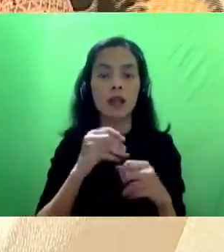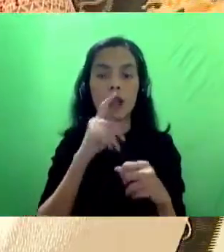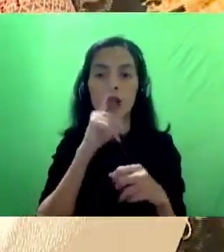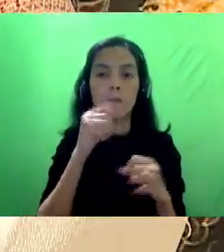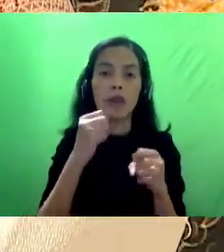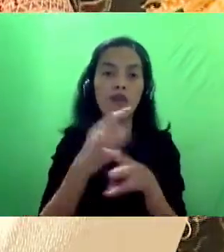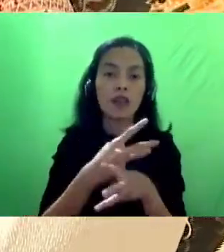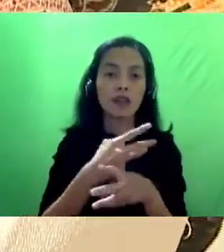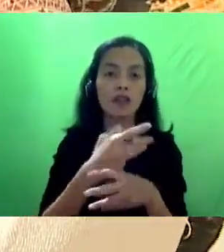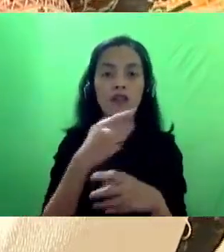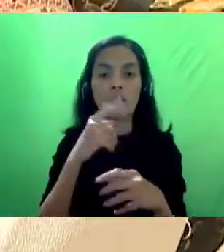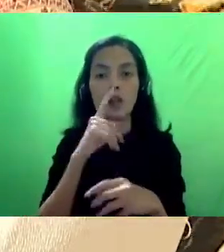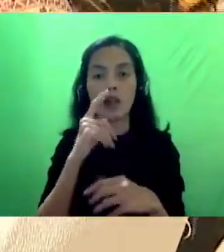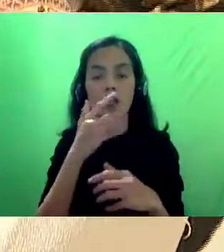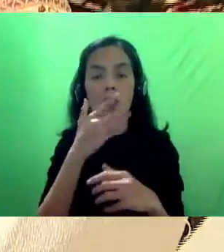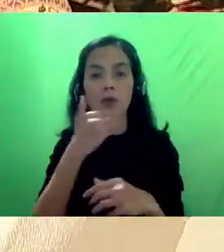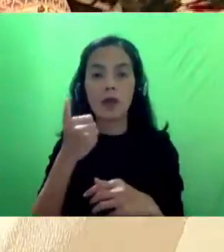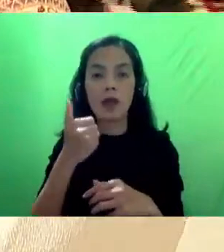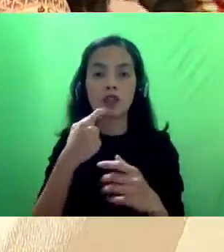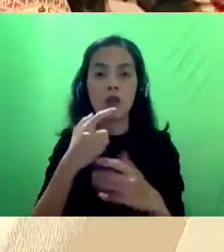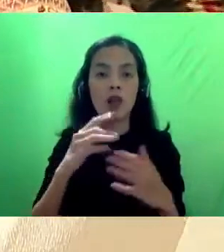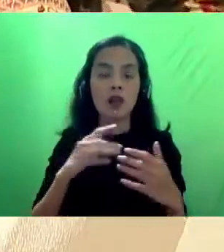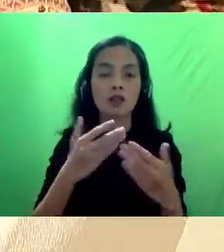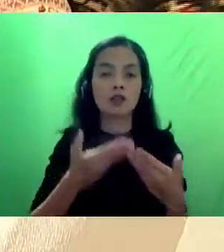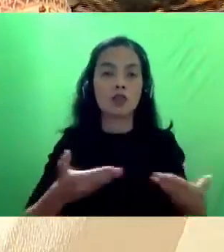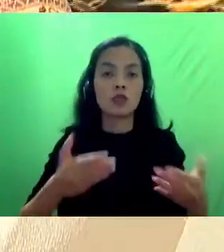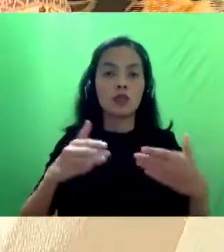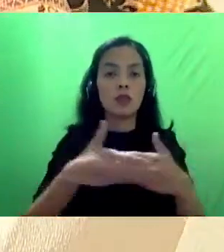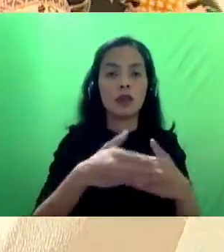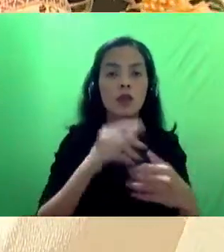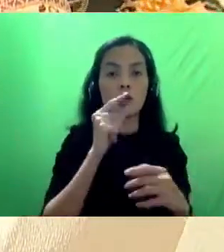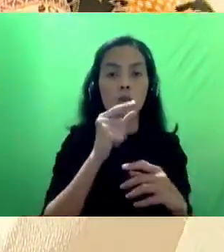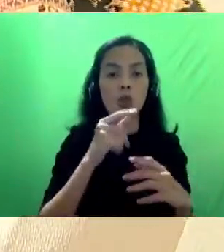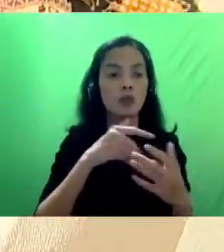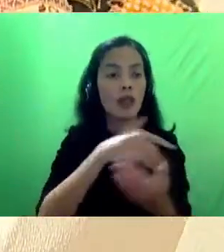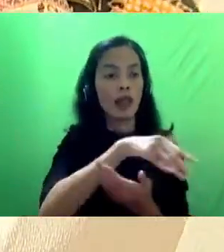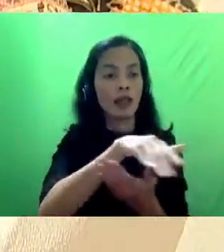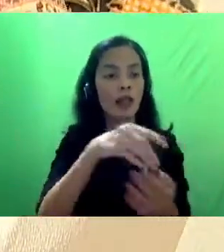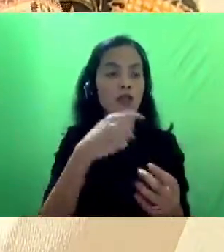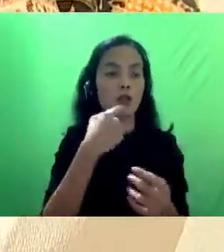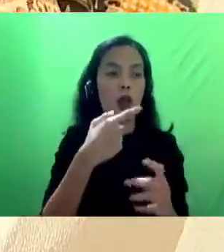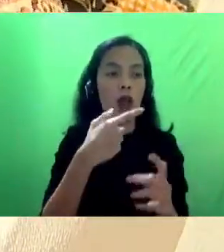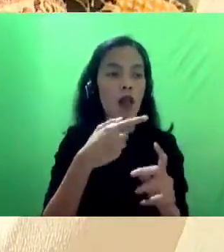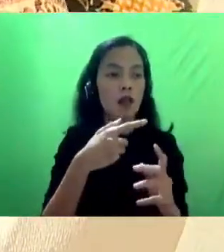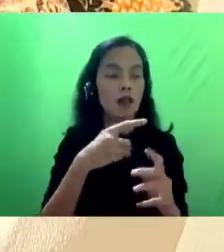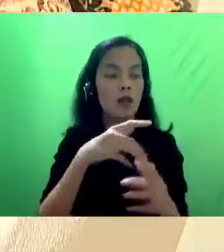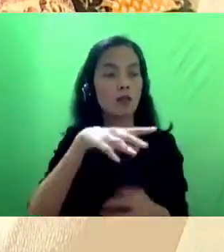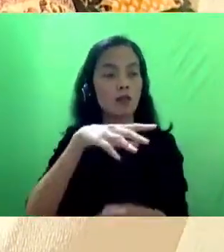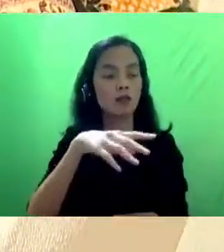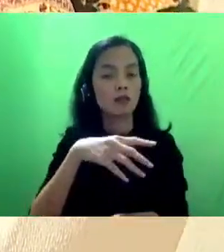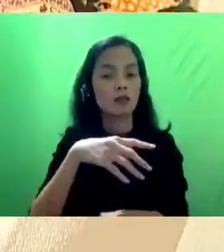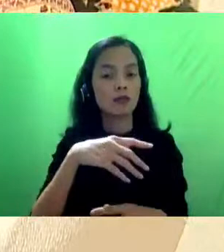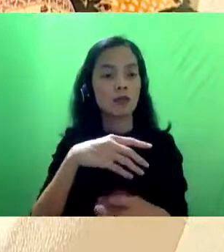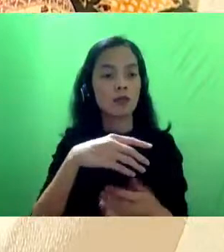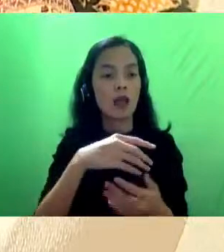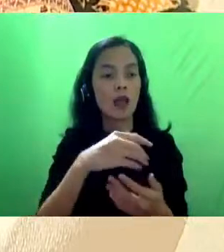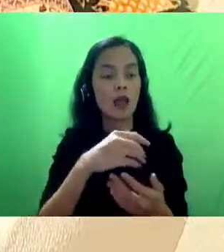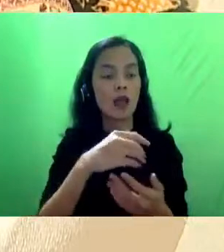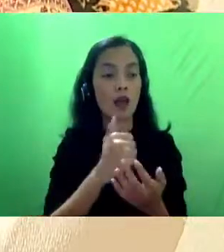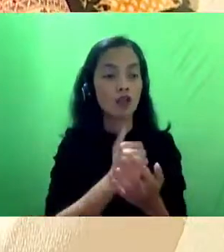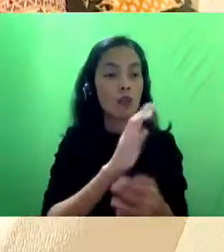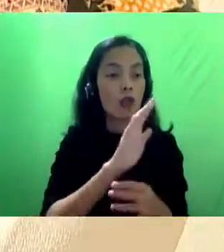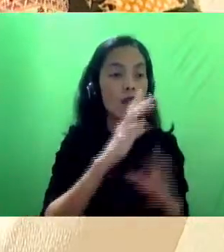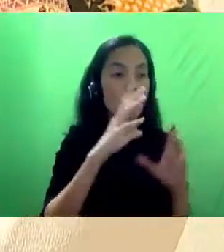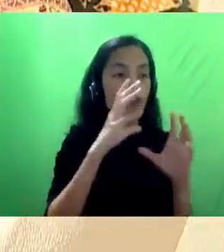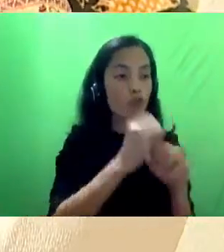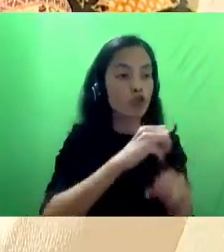protection, the database for targeting should be individual based.